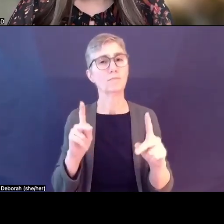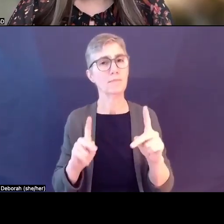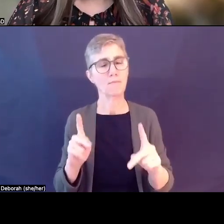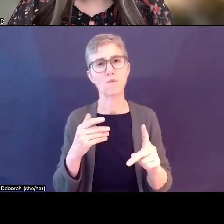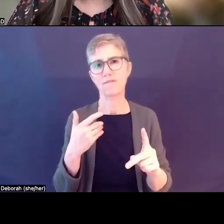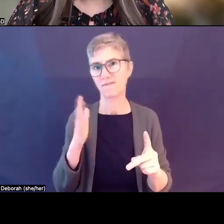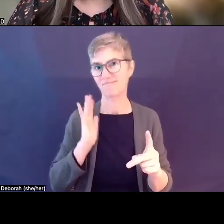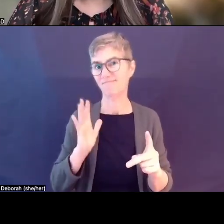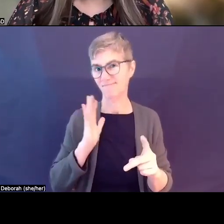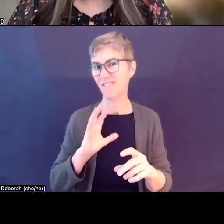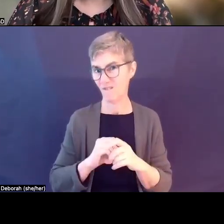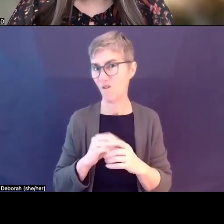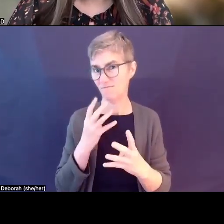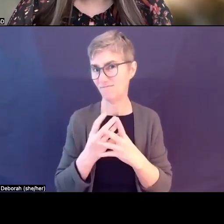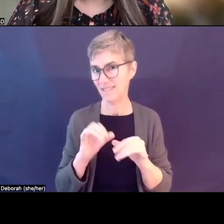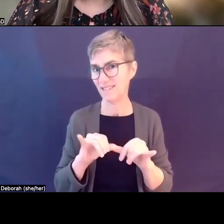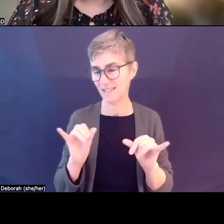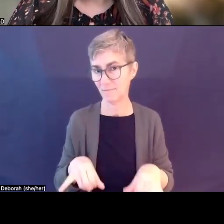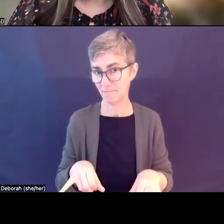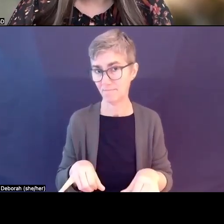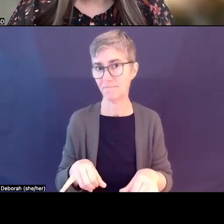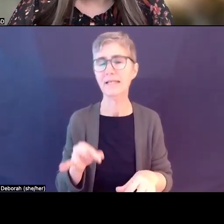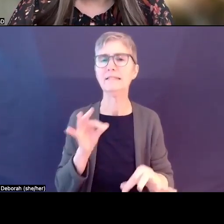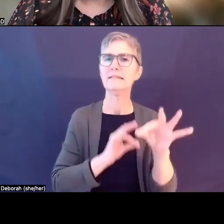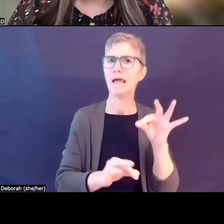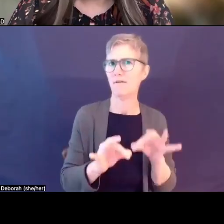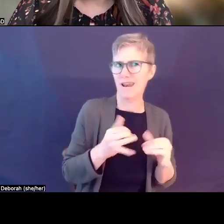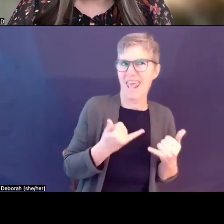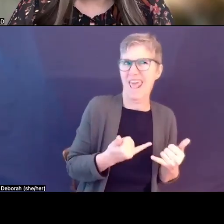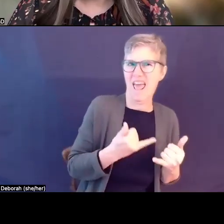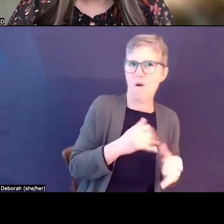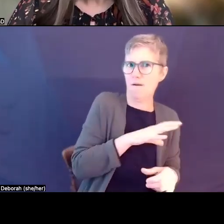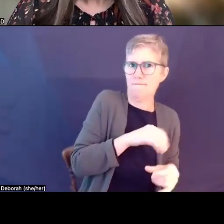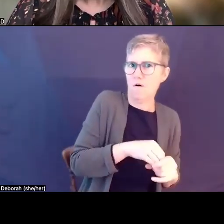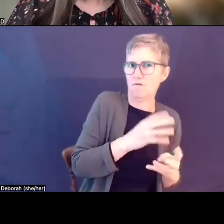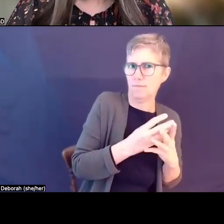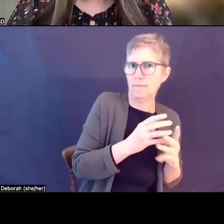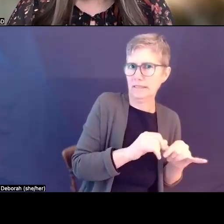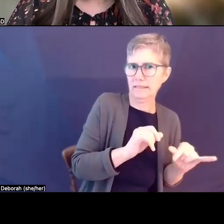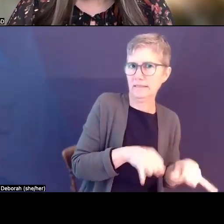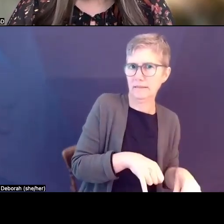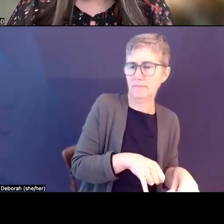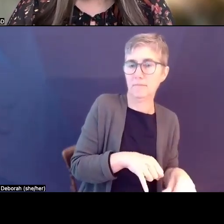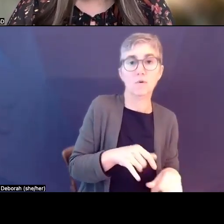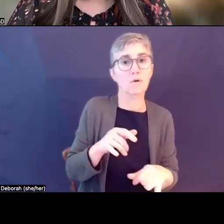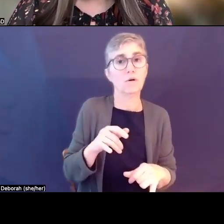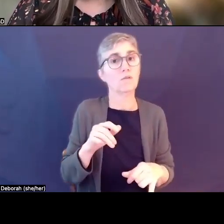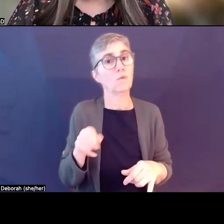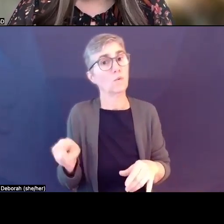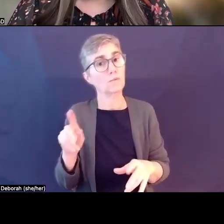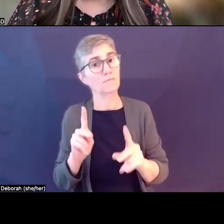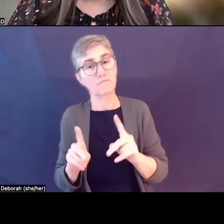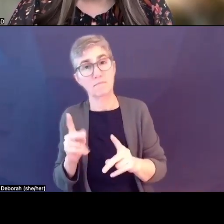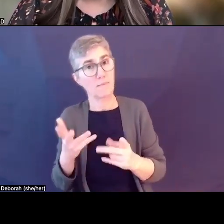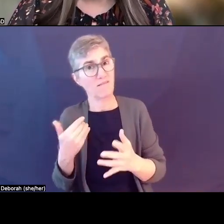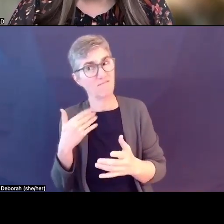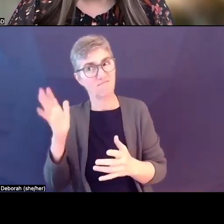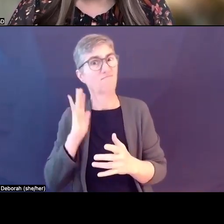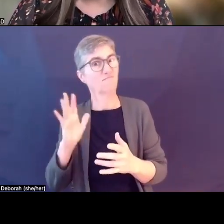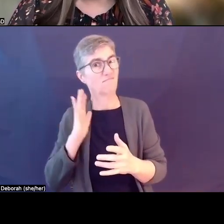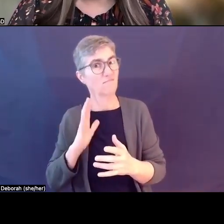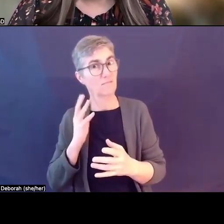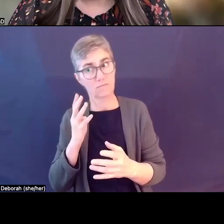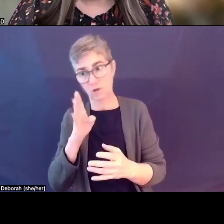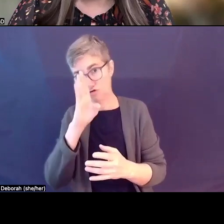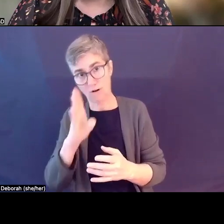past involvement with the criminal legal system rather than those who are actively involved. Individuals may or may not have had past involvement directly